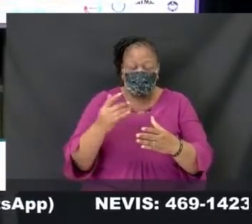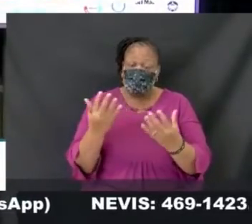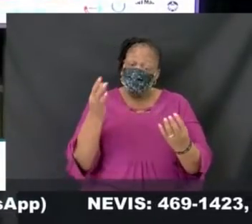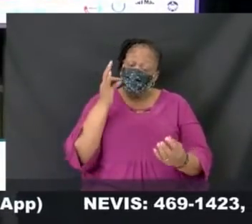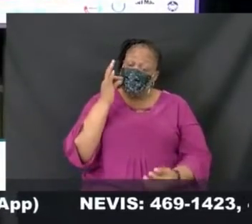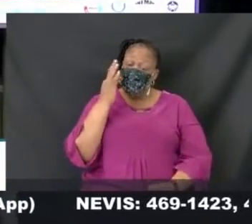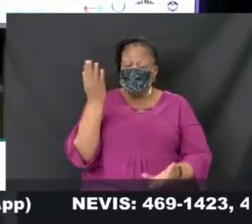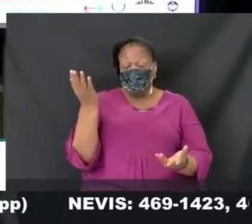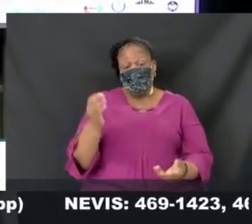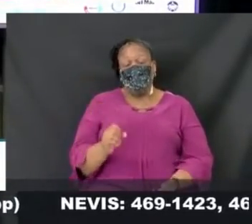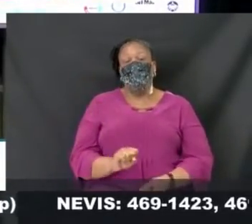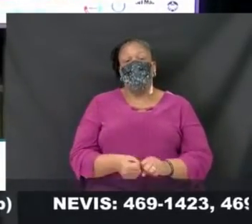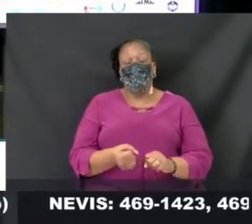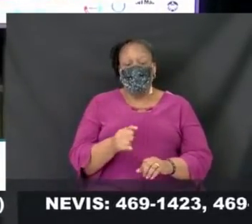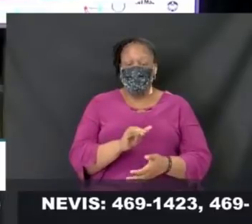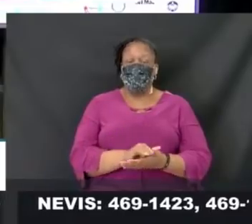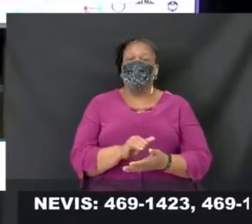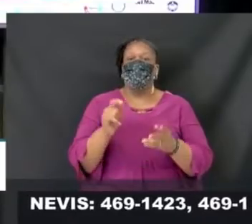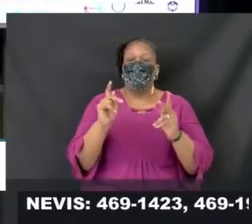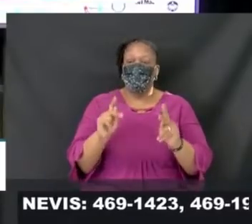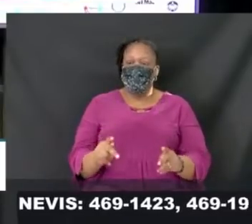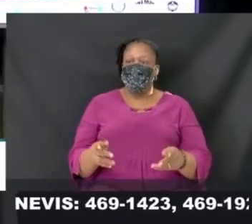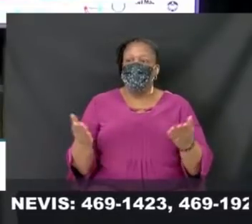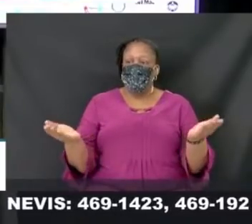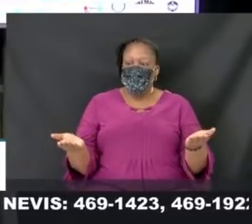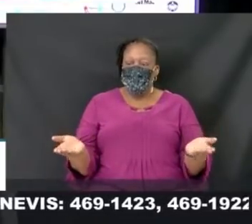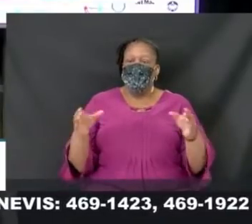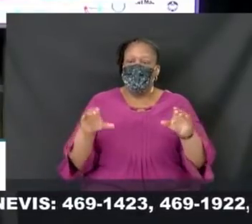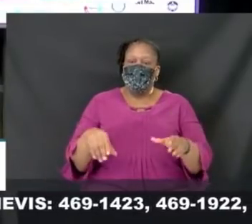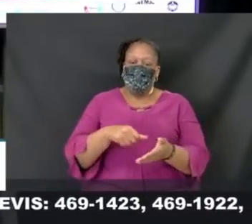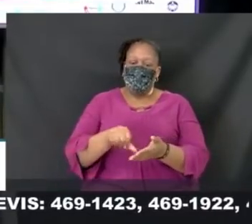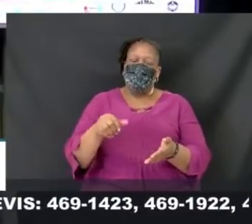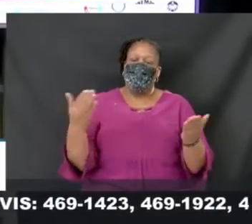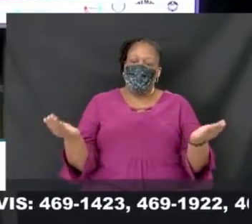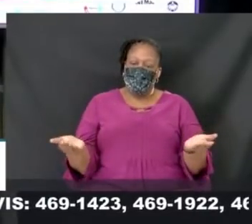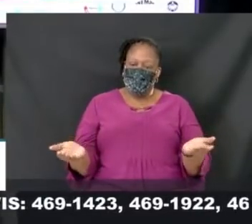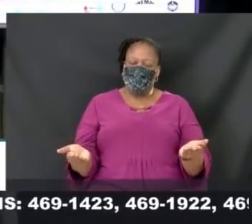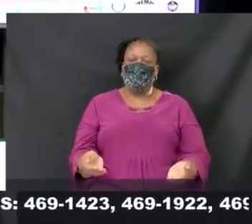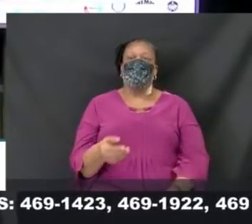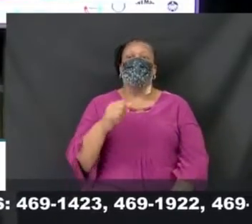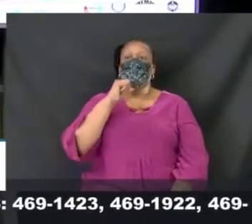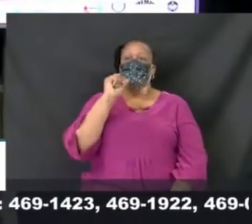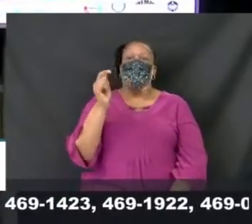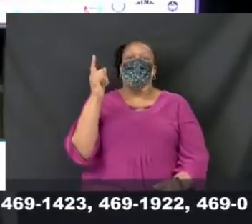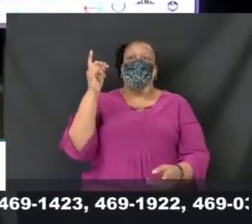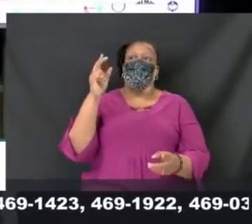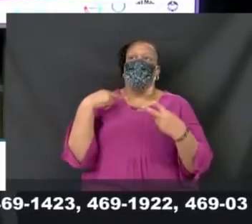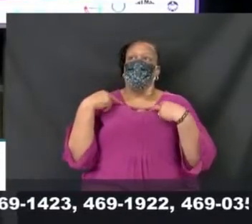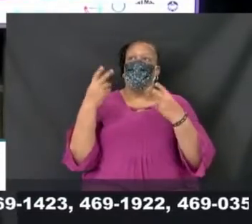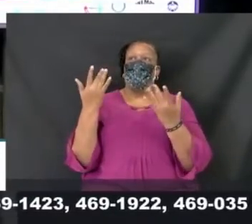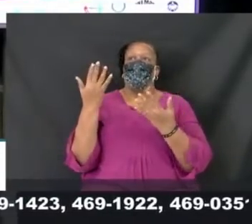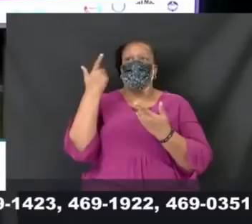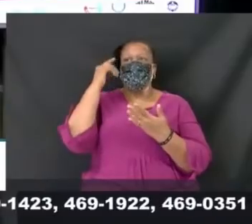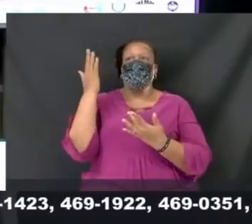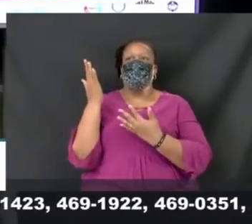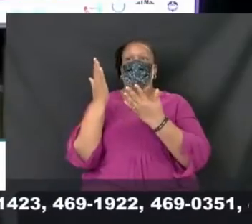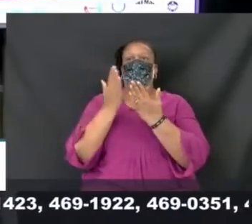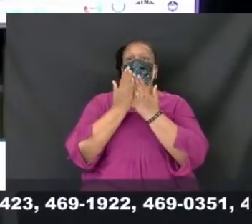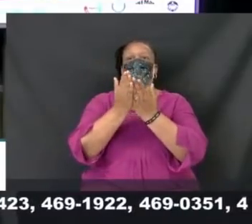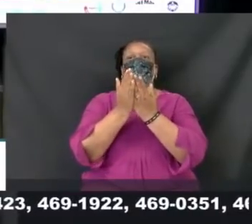get it more active so that we can help ourselves in the event that we face any issues.